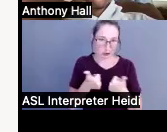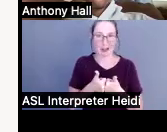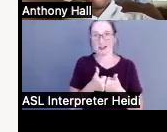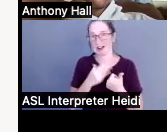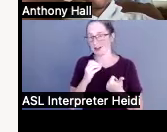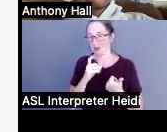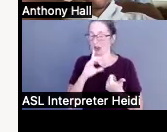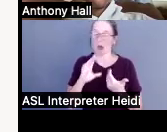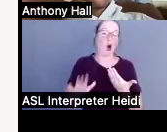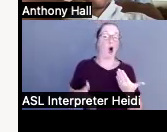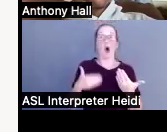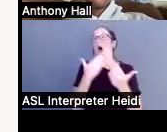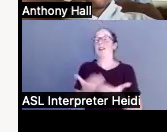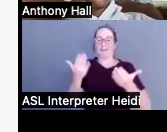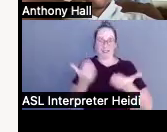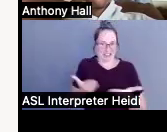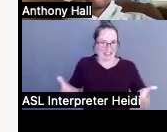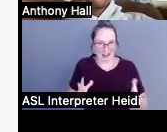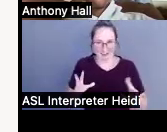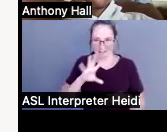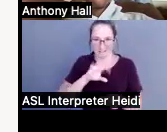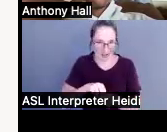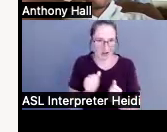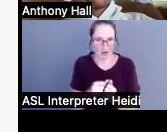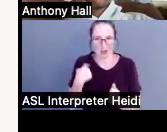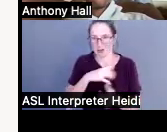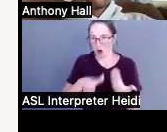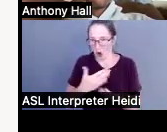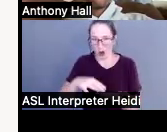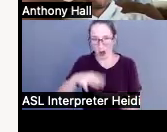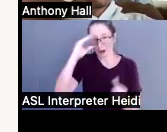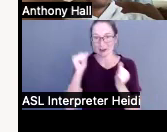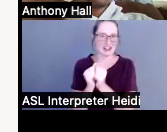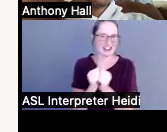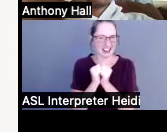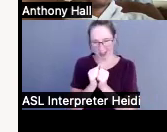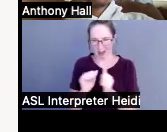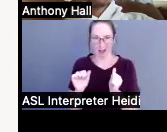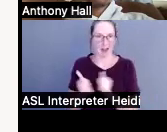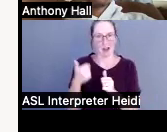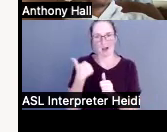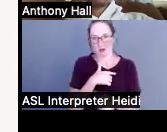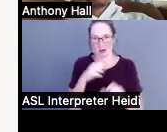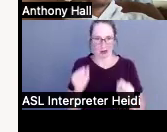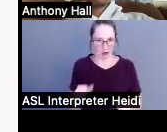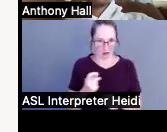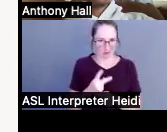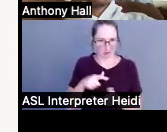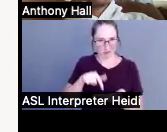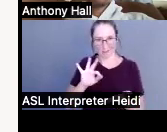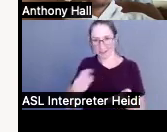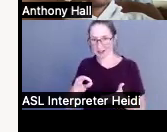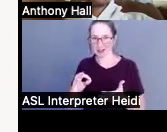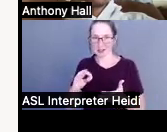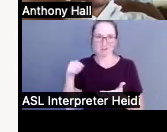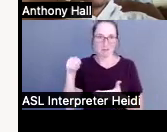all of the stuff that came of us all learning together how to disseminate the flex funding and open our